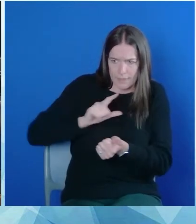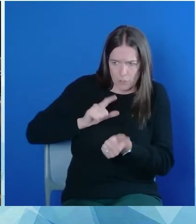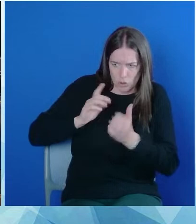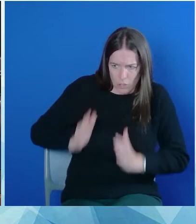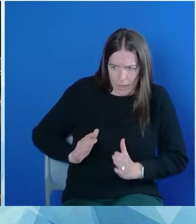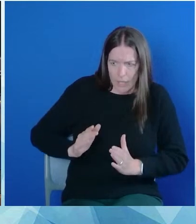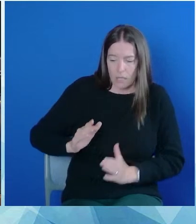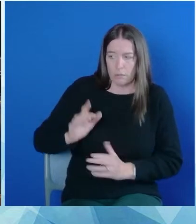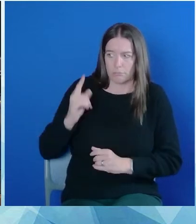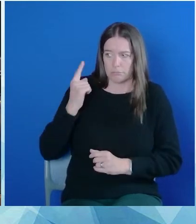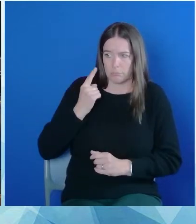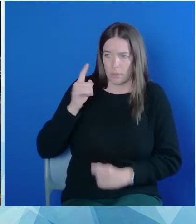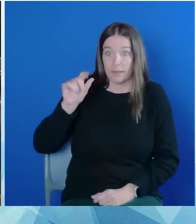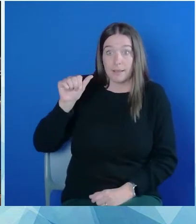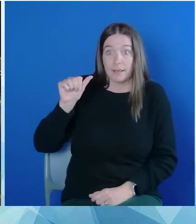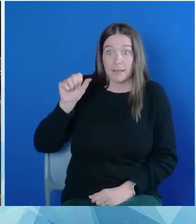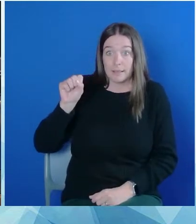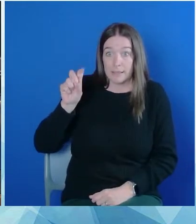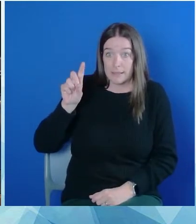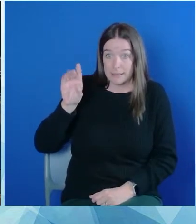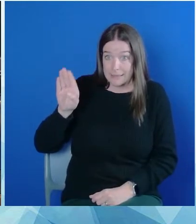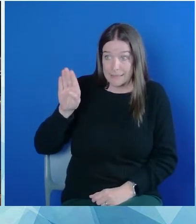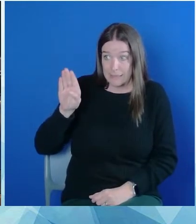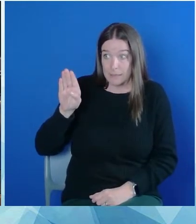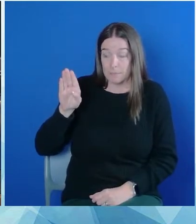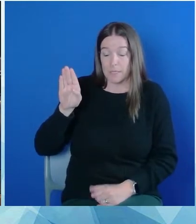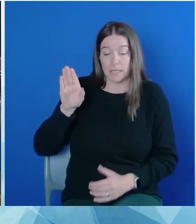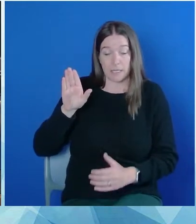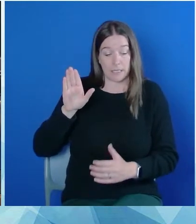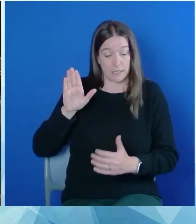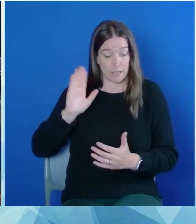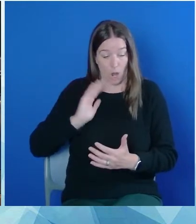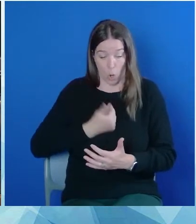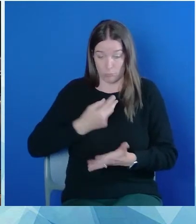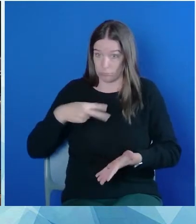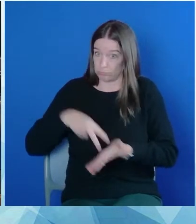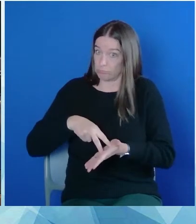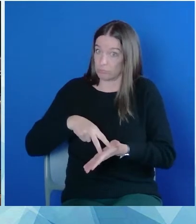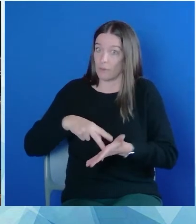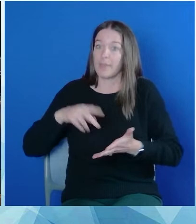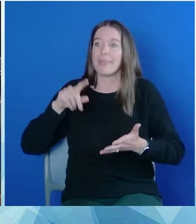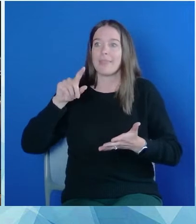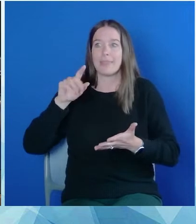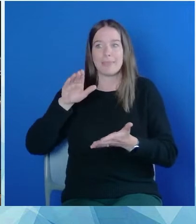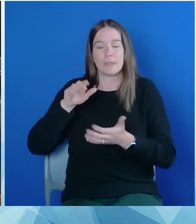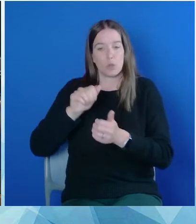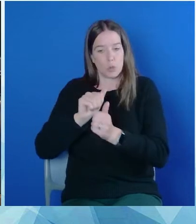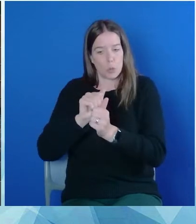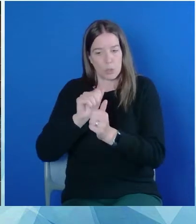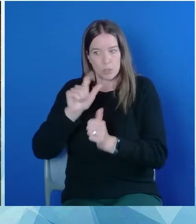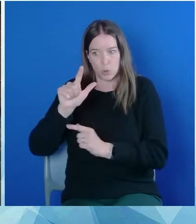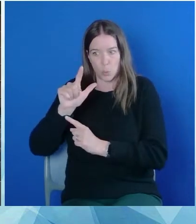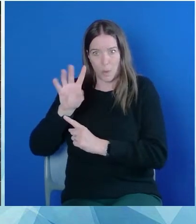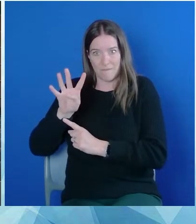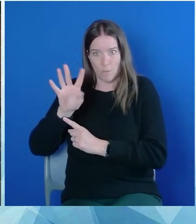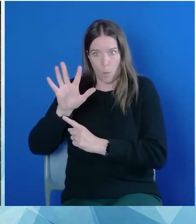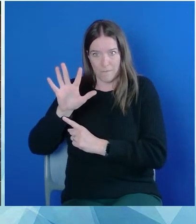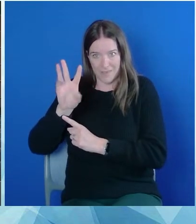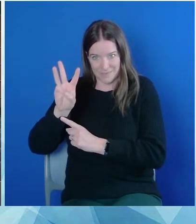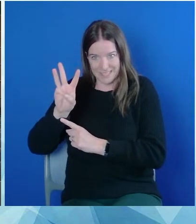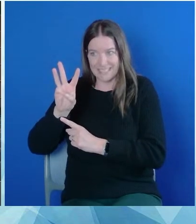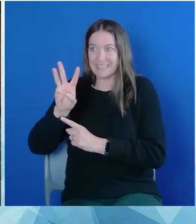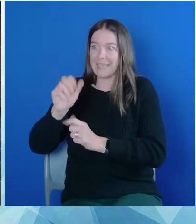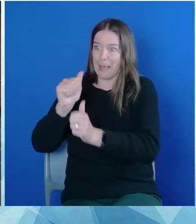ASDB's position that passed cleanly without amendment? I would like to take that position,